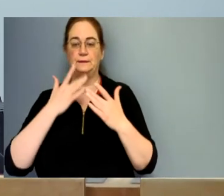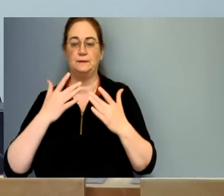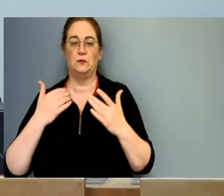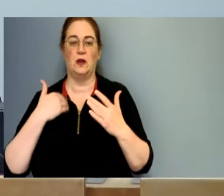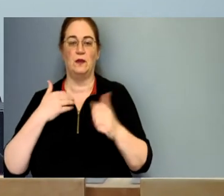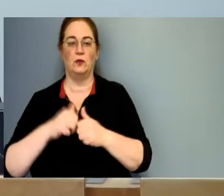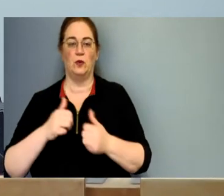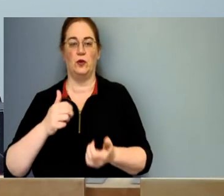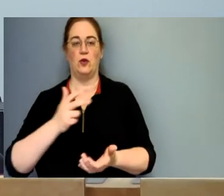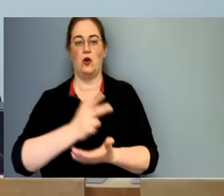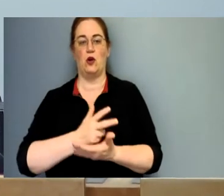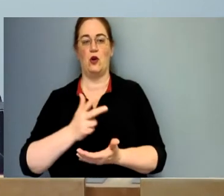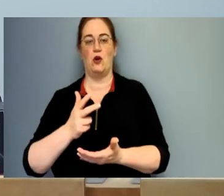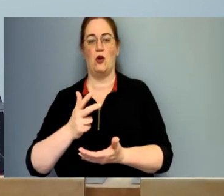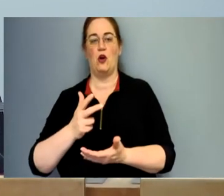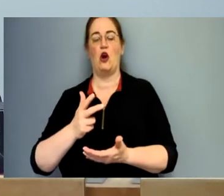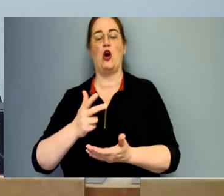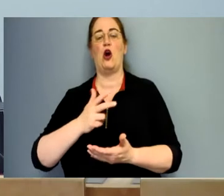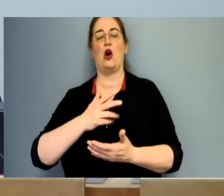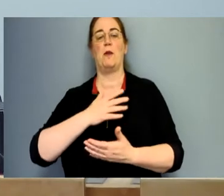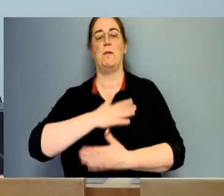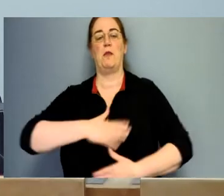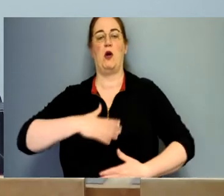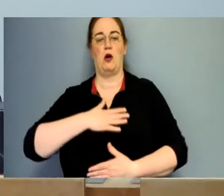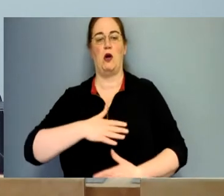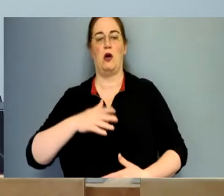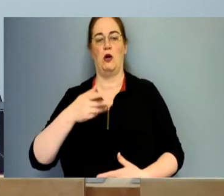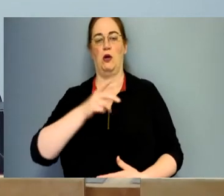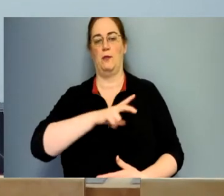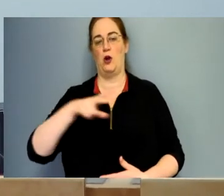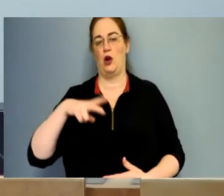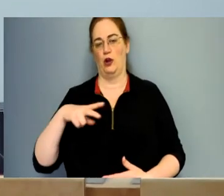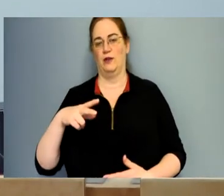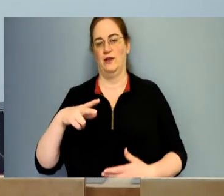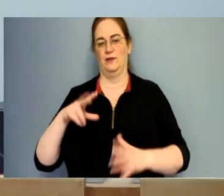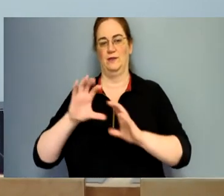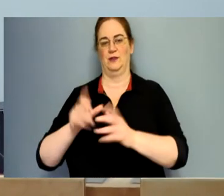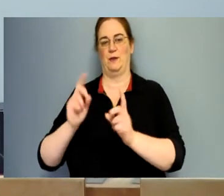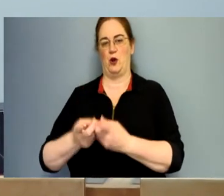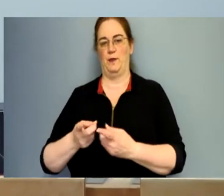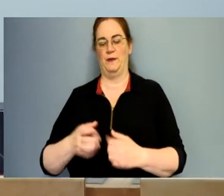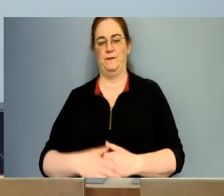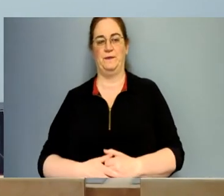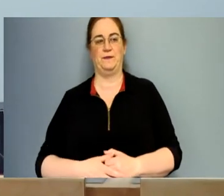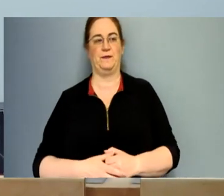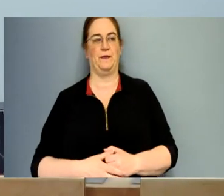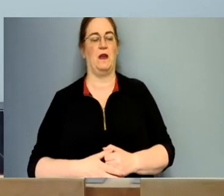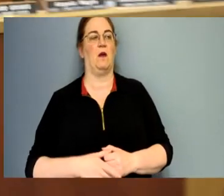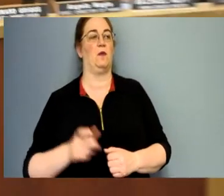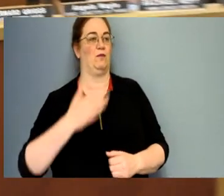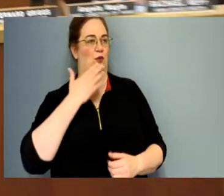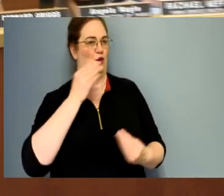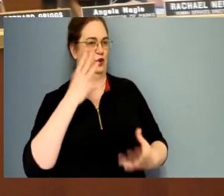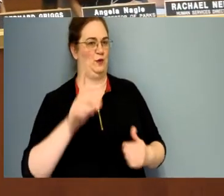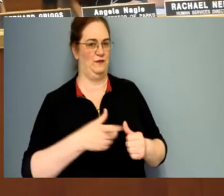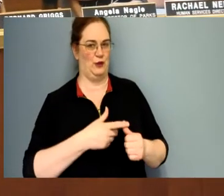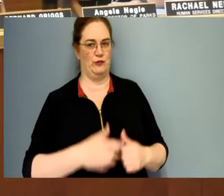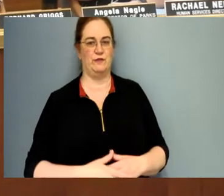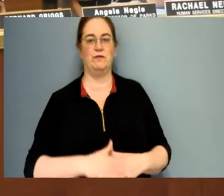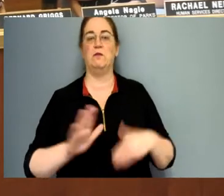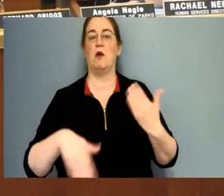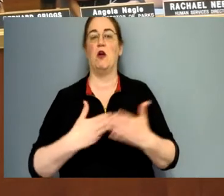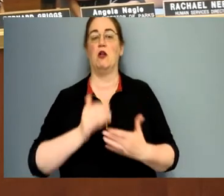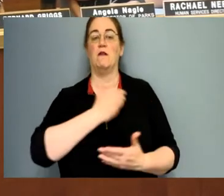our Park and Recreation Department. Sure. Thanks, Margie. So good news first. All of